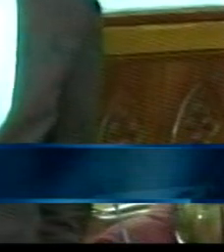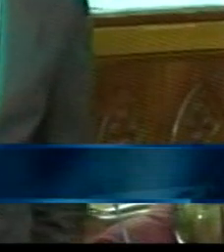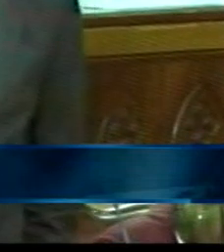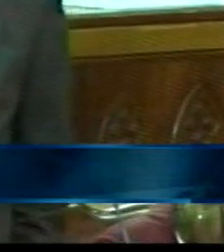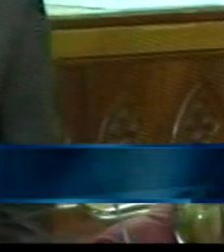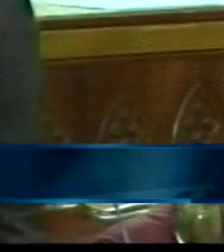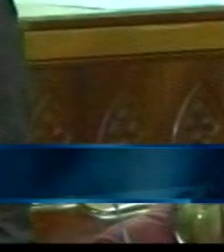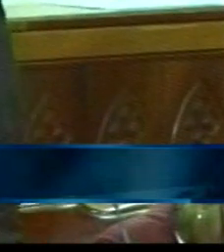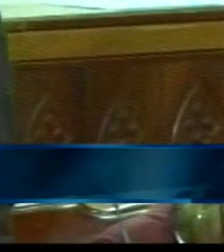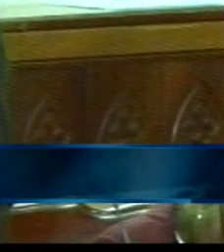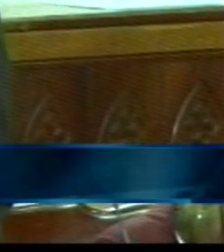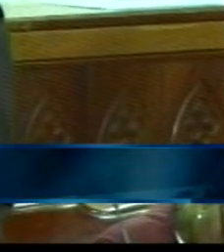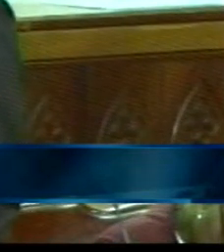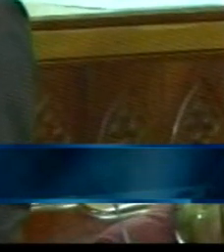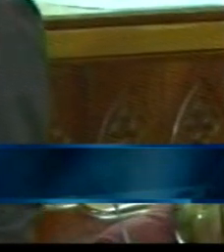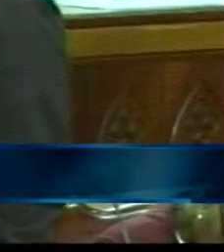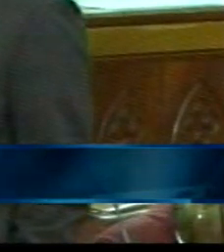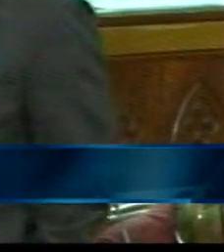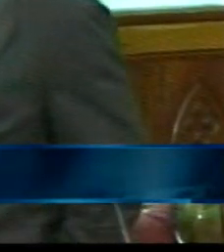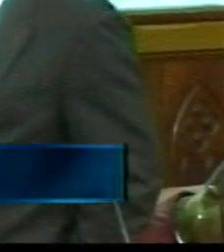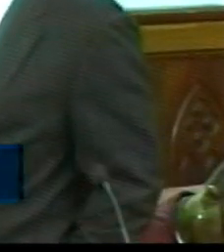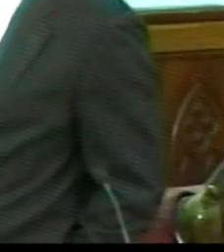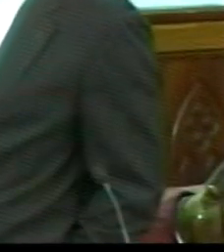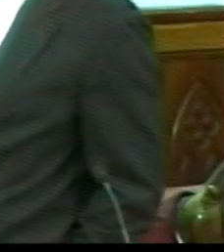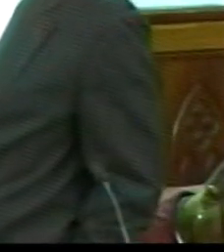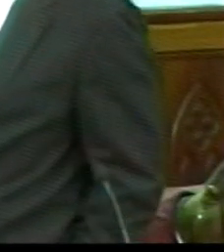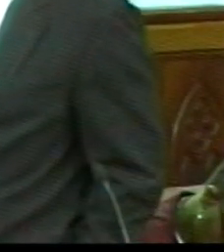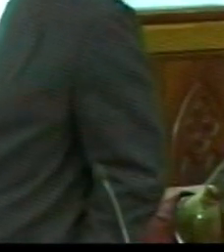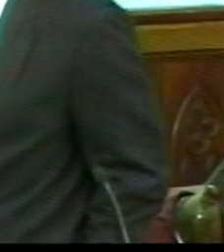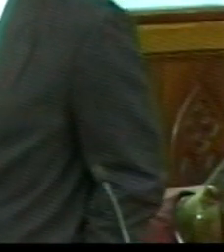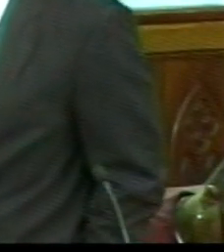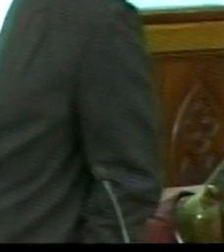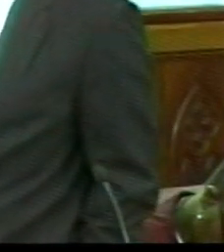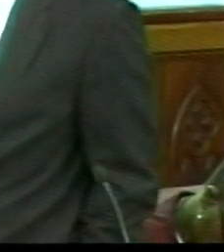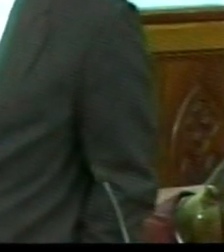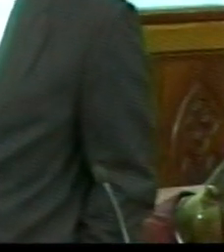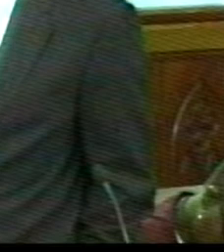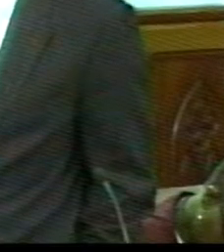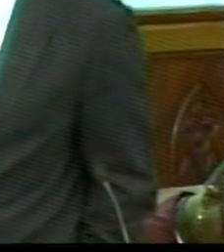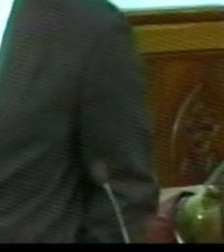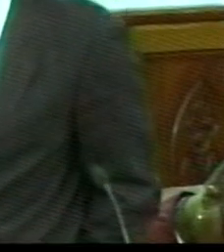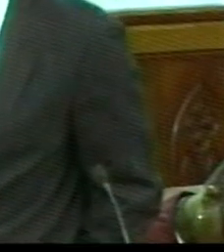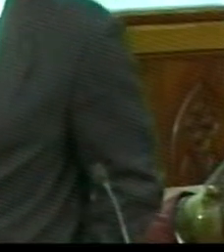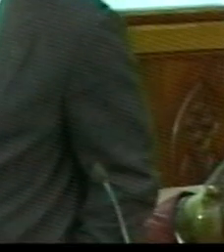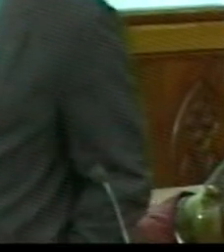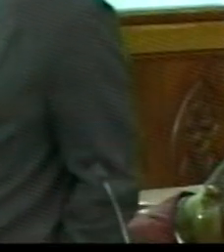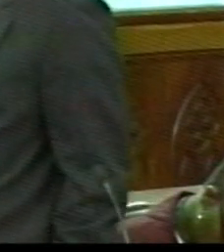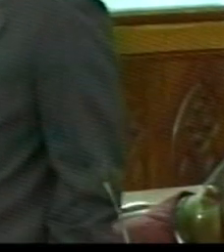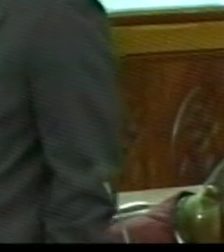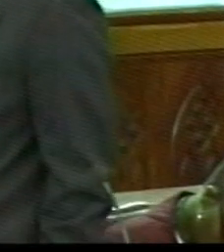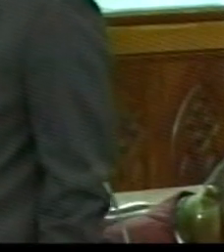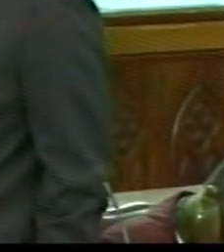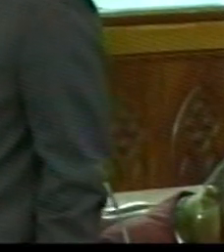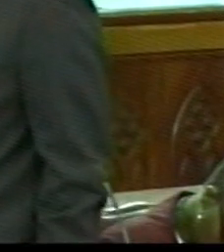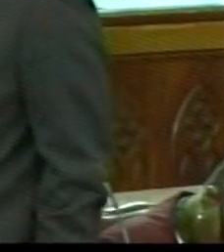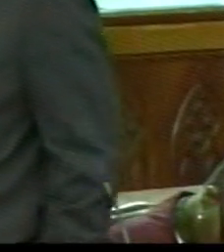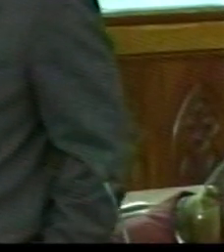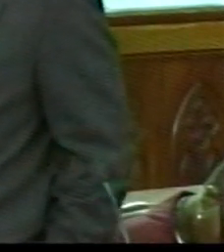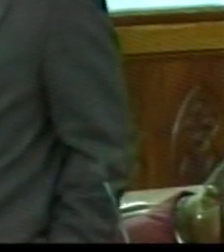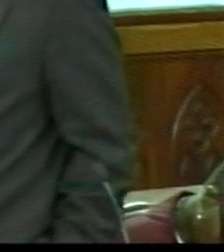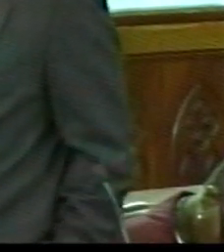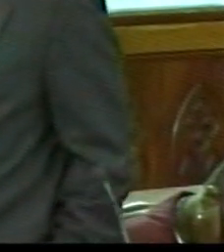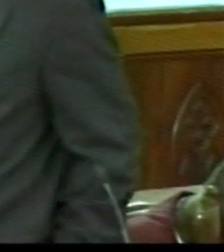for fingerprinting when they are either leaving or entering our country. It